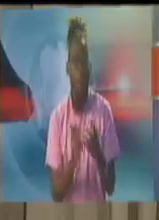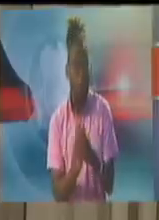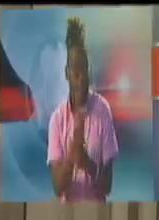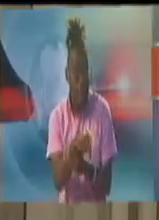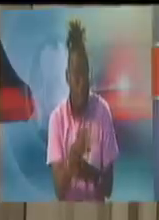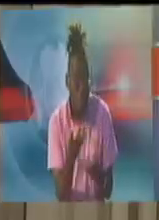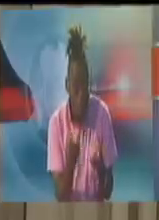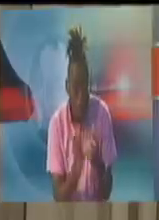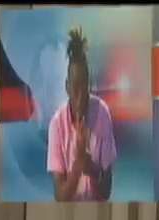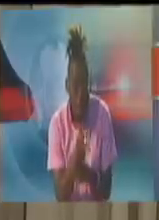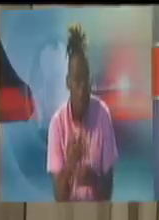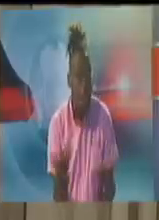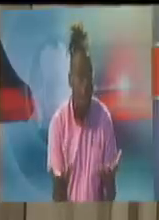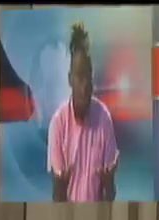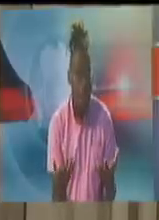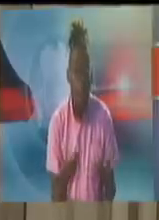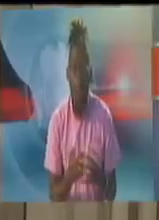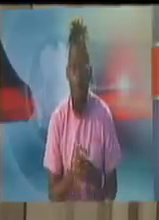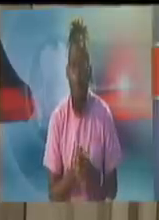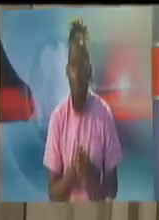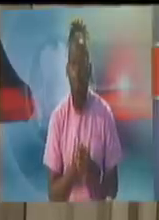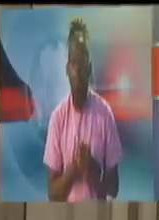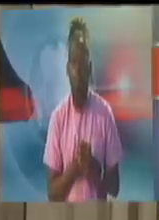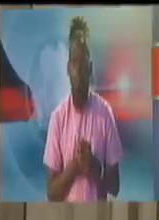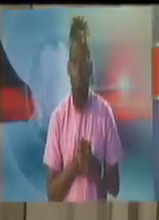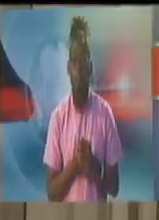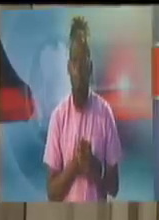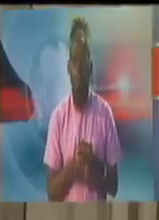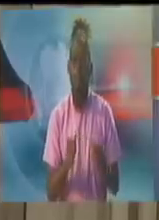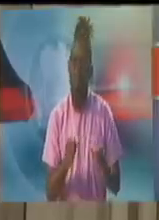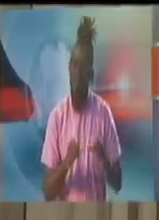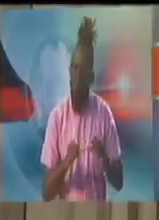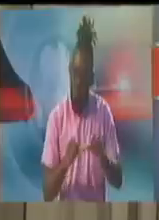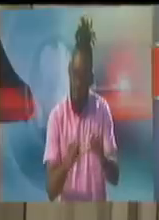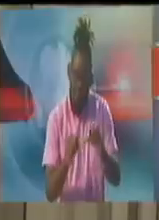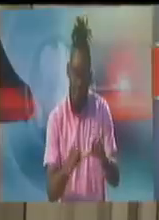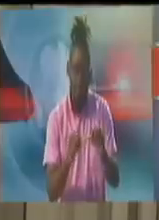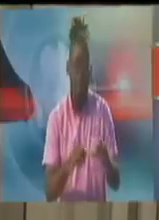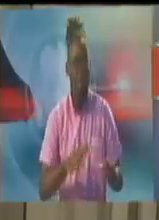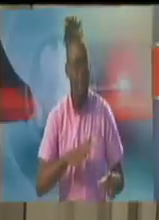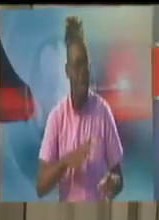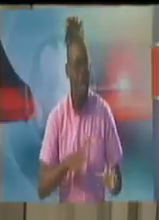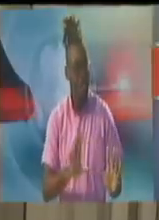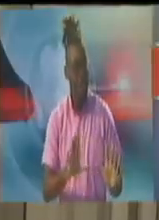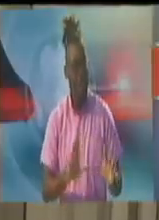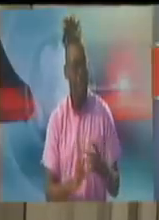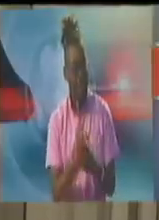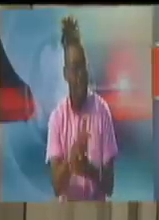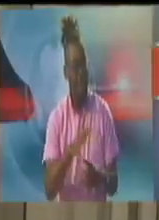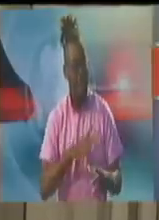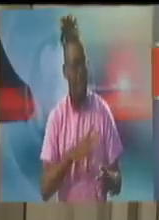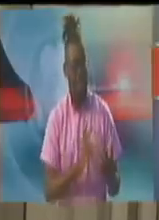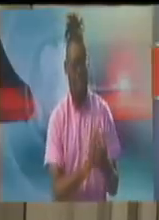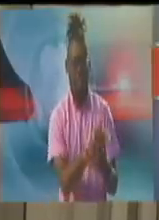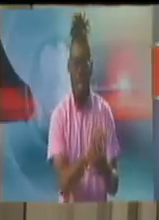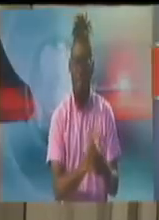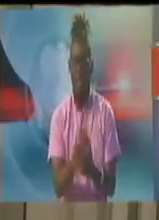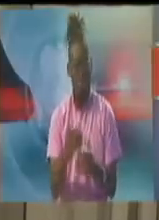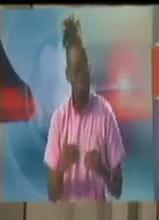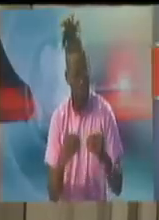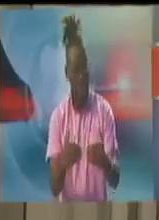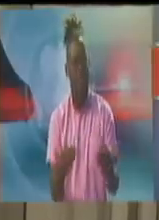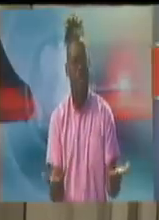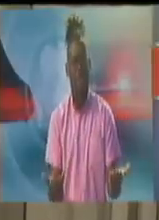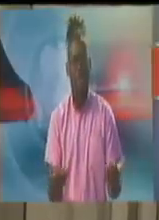is, you are covered by the current regulations. Please continue to proceed producing your seedlings that are needed for agriculture at this